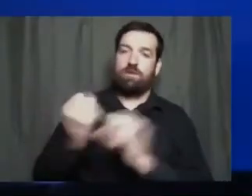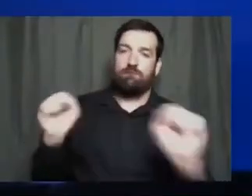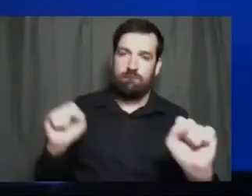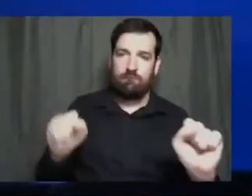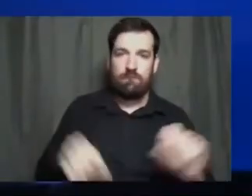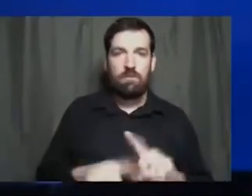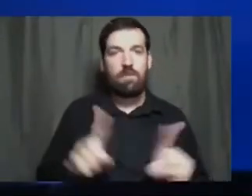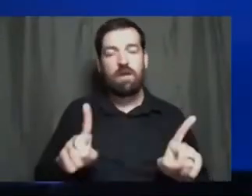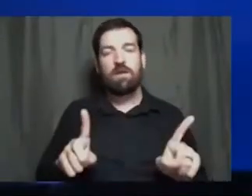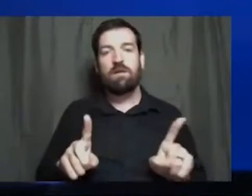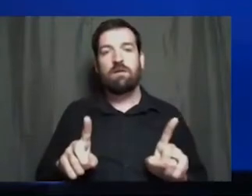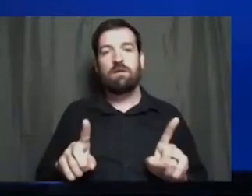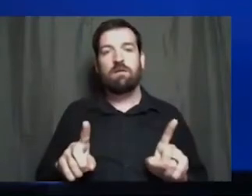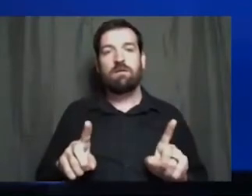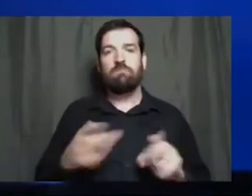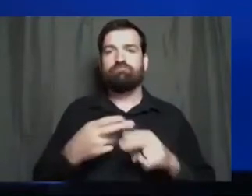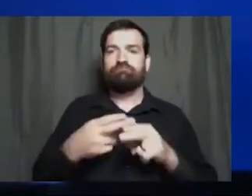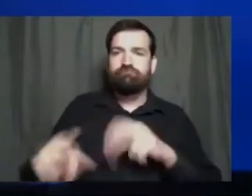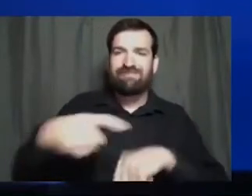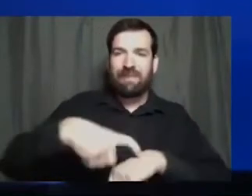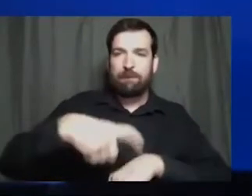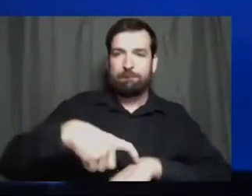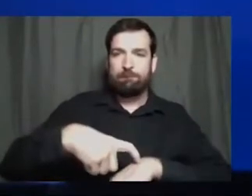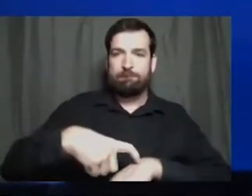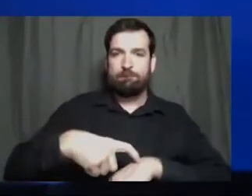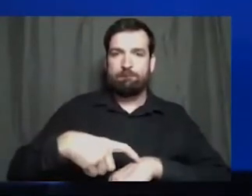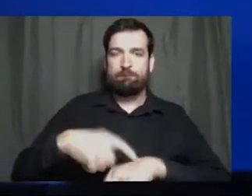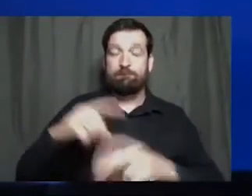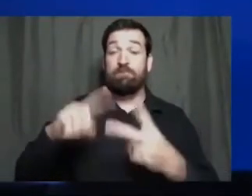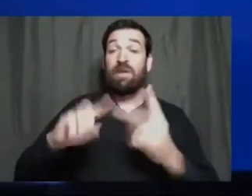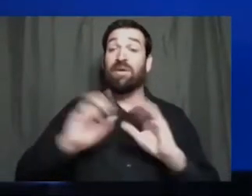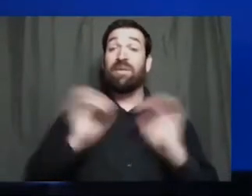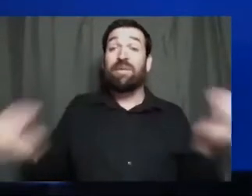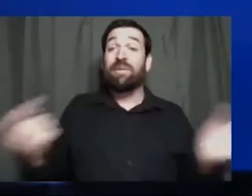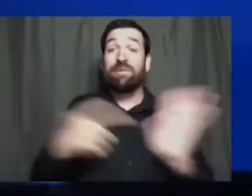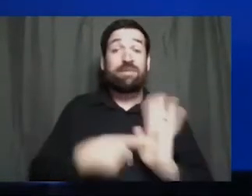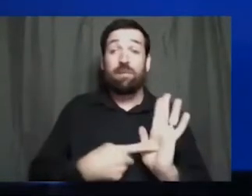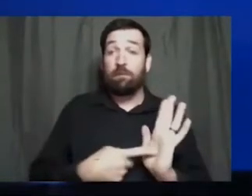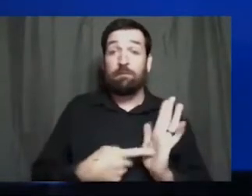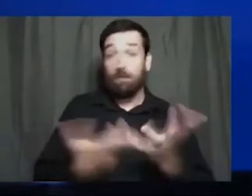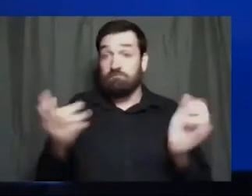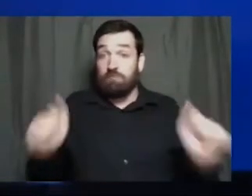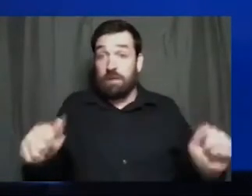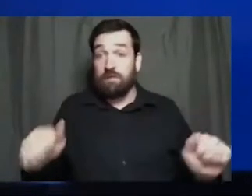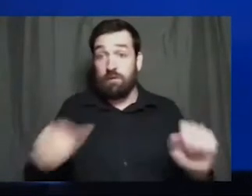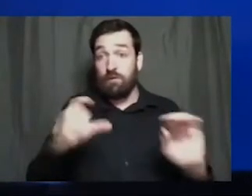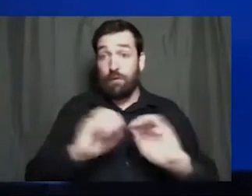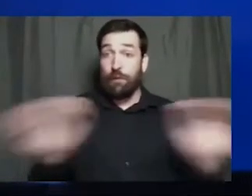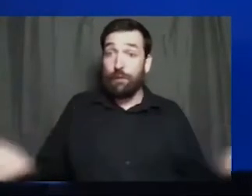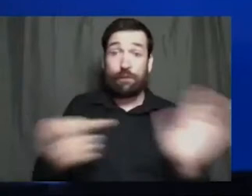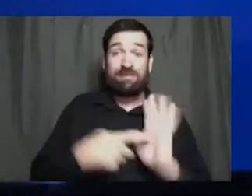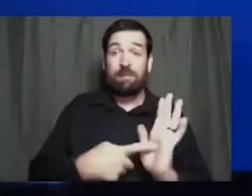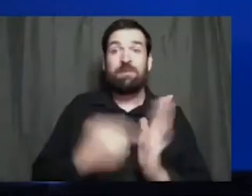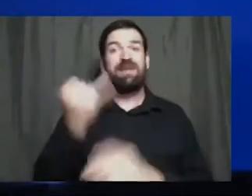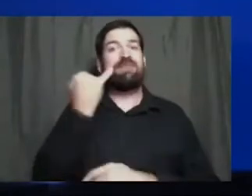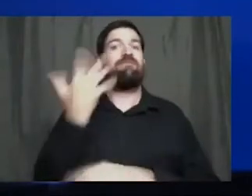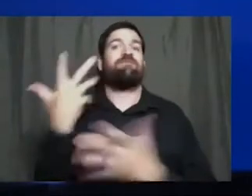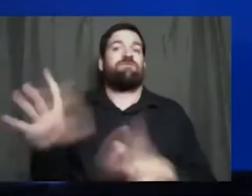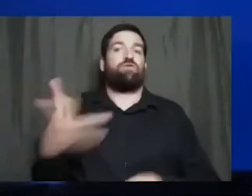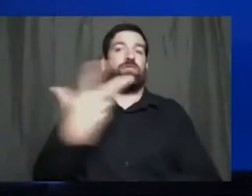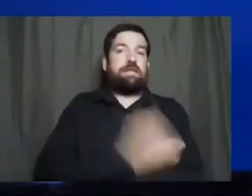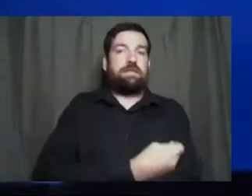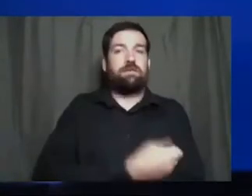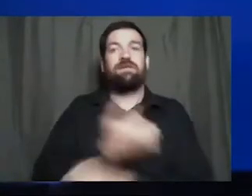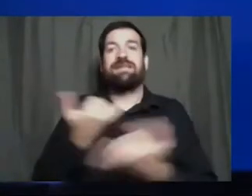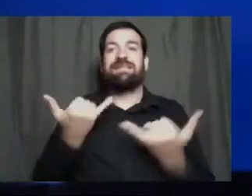this shortened time and the fact that asymptomatic, that you may be very well be asymptomatic when you have been vaccinated and you may still be shedding the virus